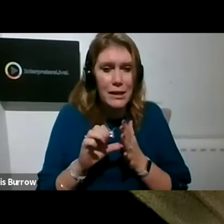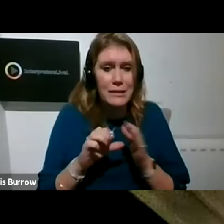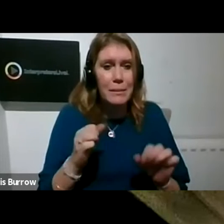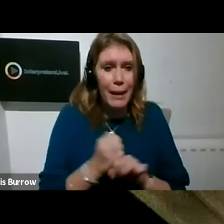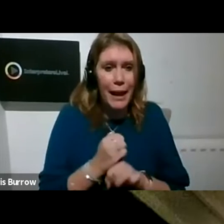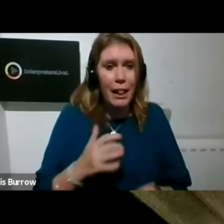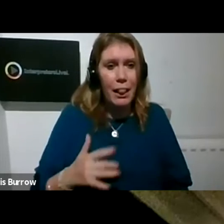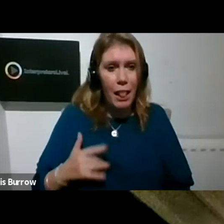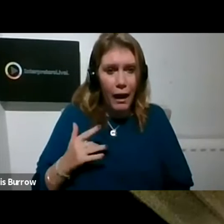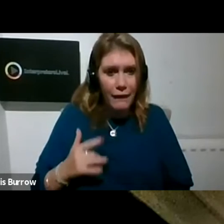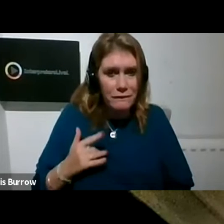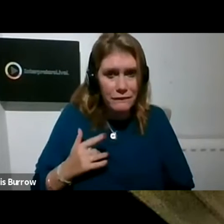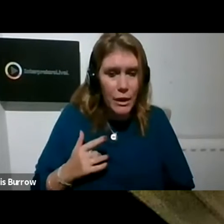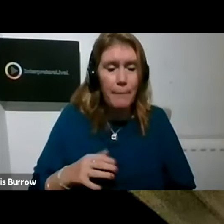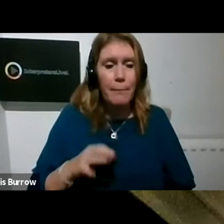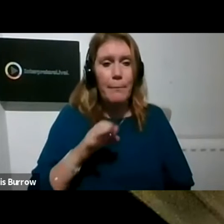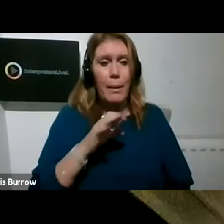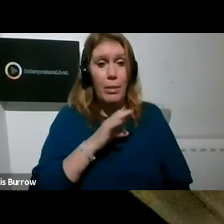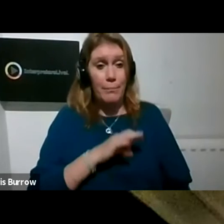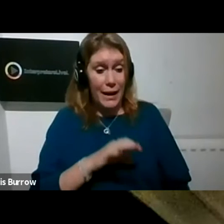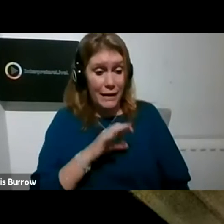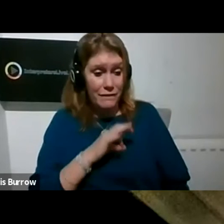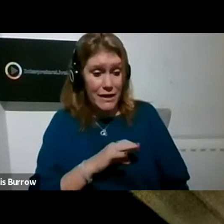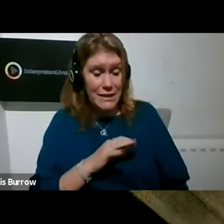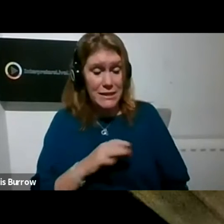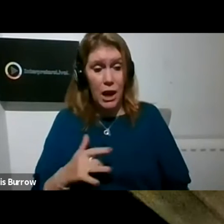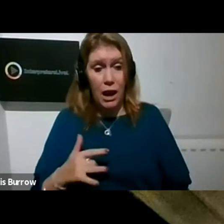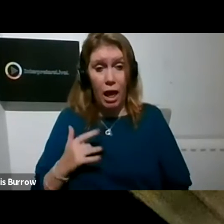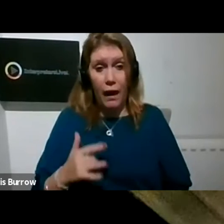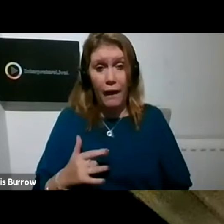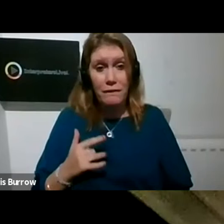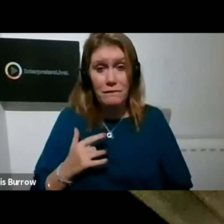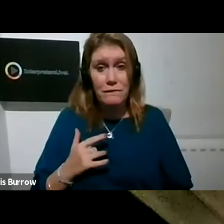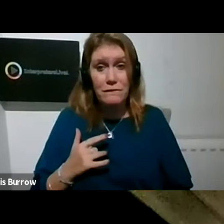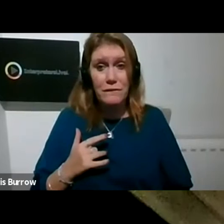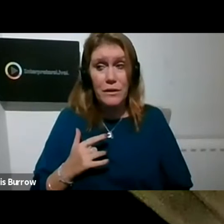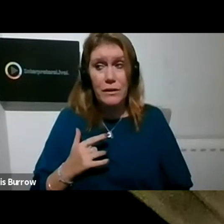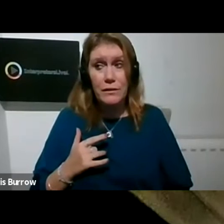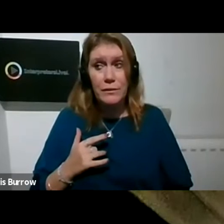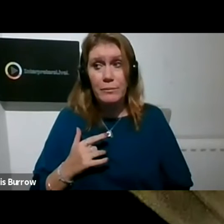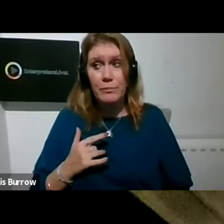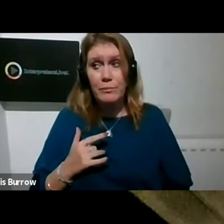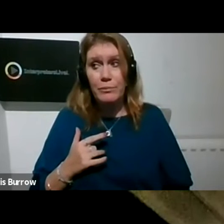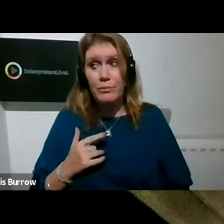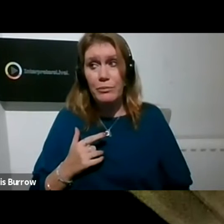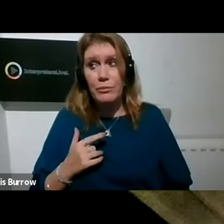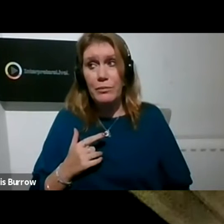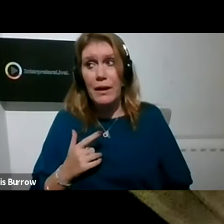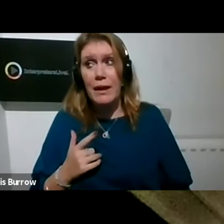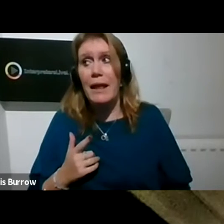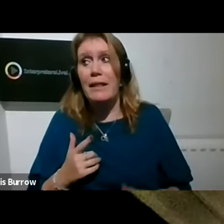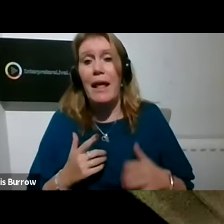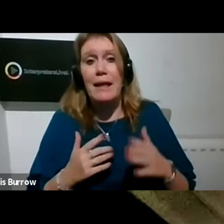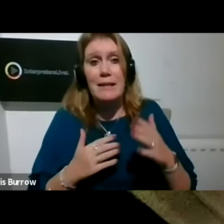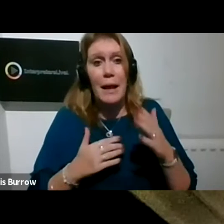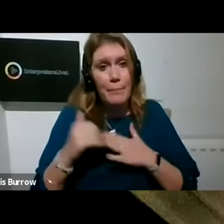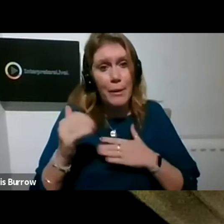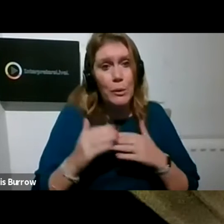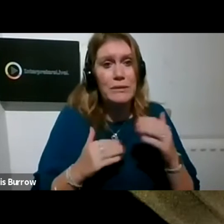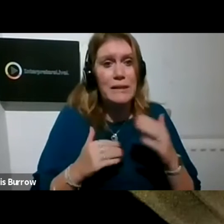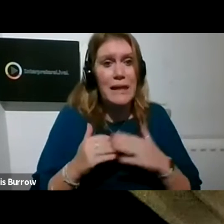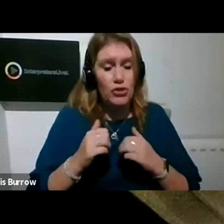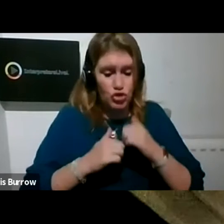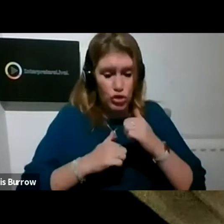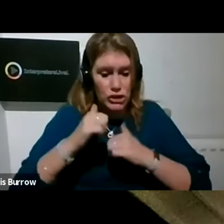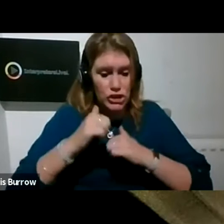the benefits of doing it live are that there are whole kind of built-in parts of the structure which